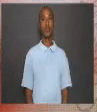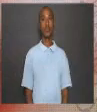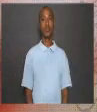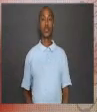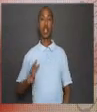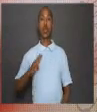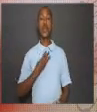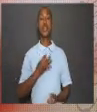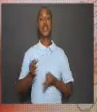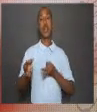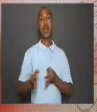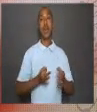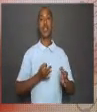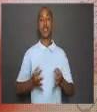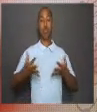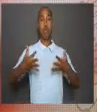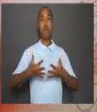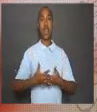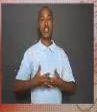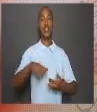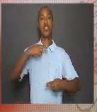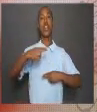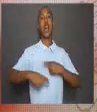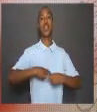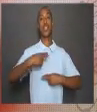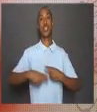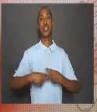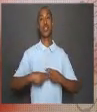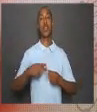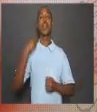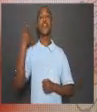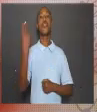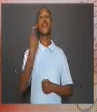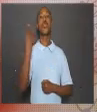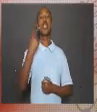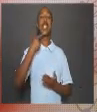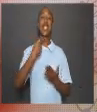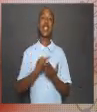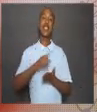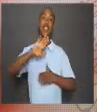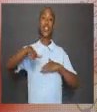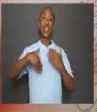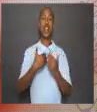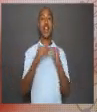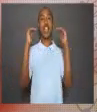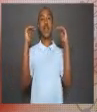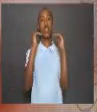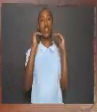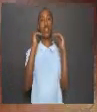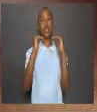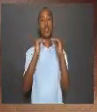We describe combination reactions using this general